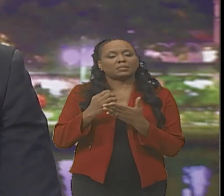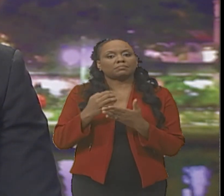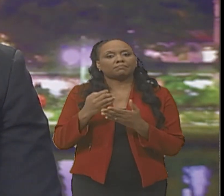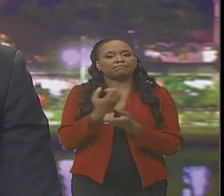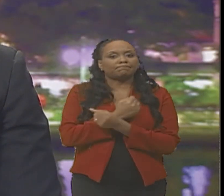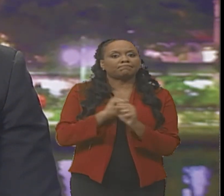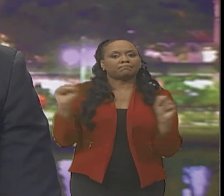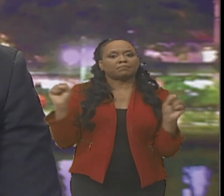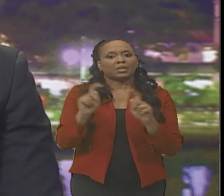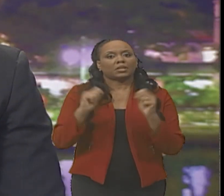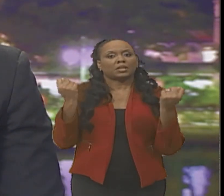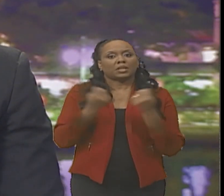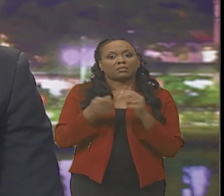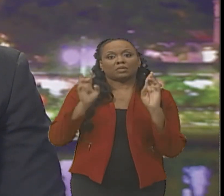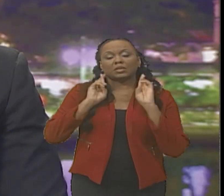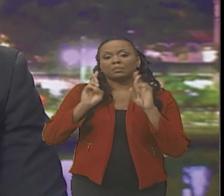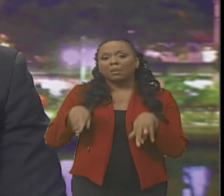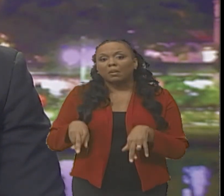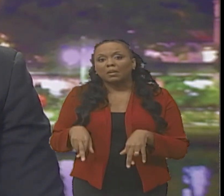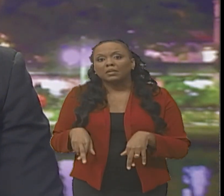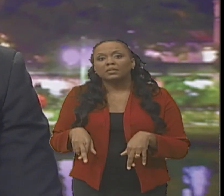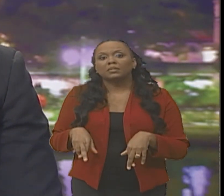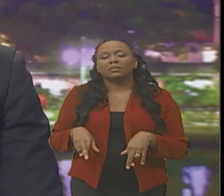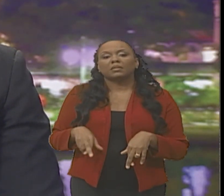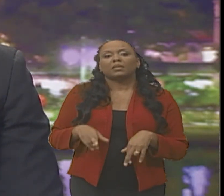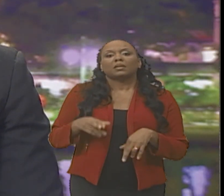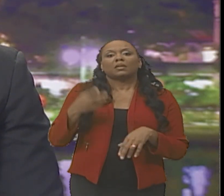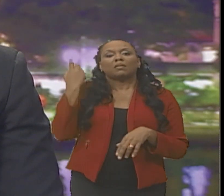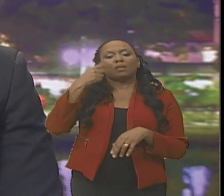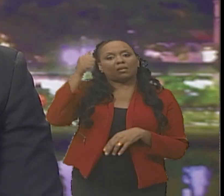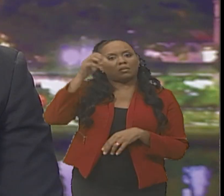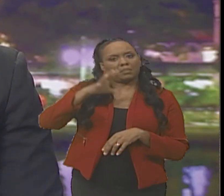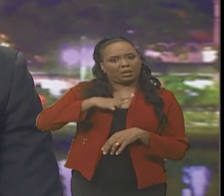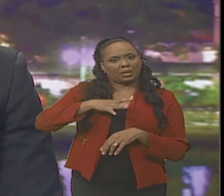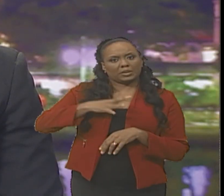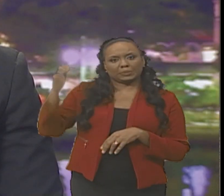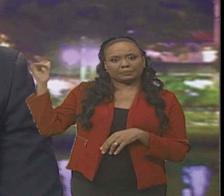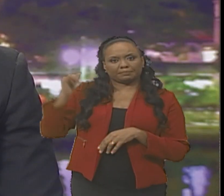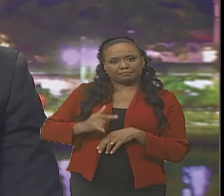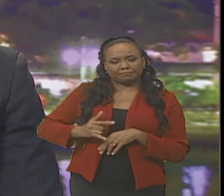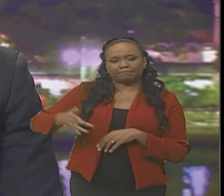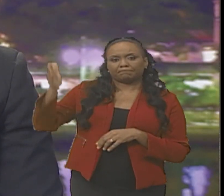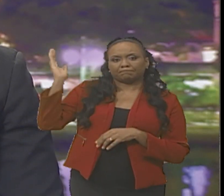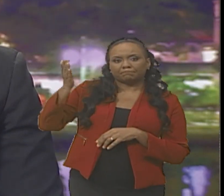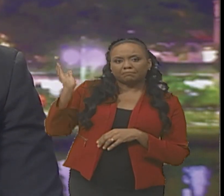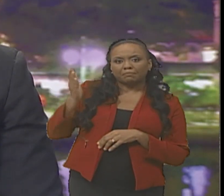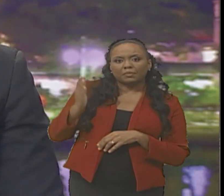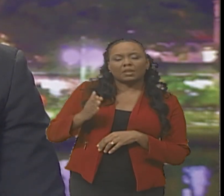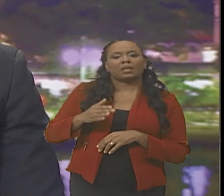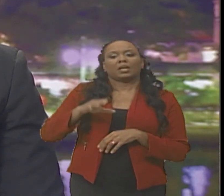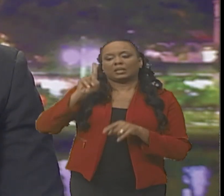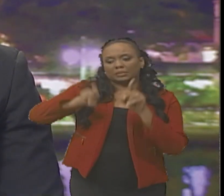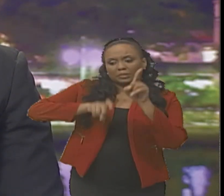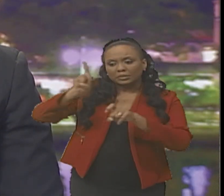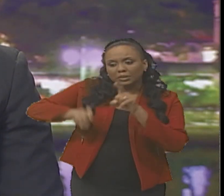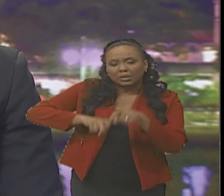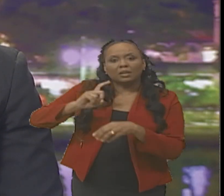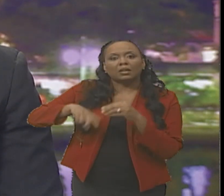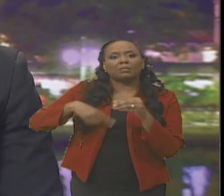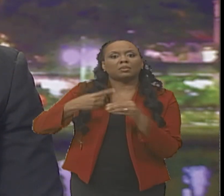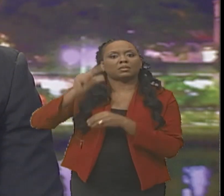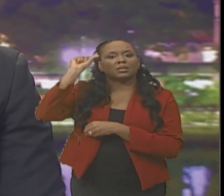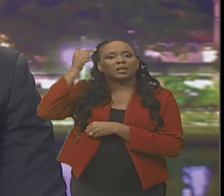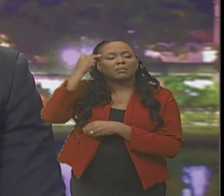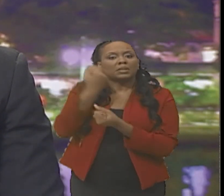Team has responded to noted Professor Michael Howard, who over the weekend posed a series of questions about the government's